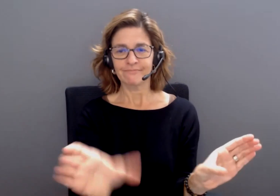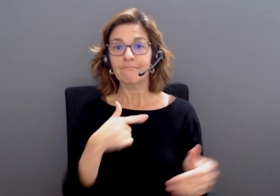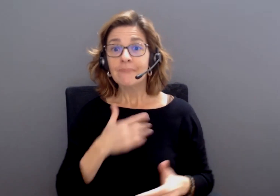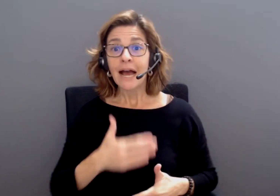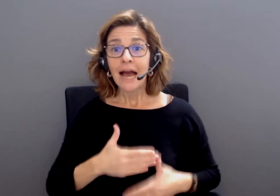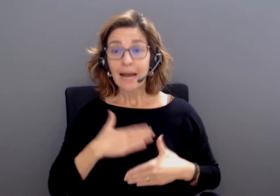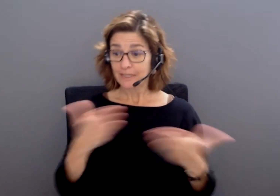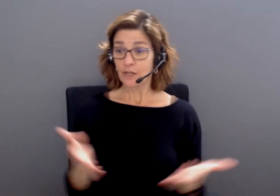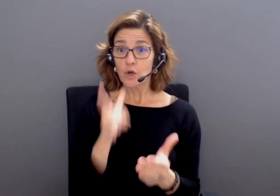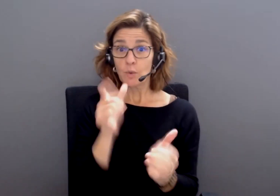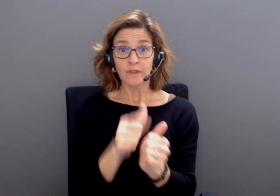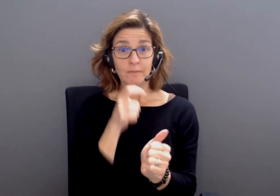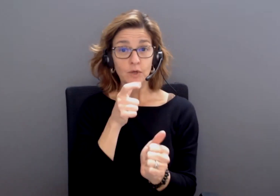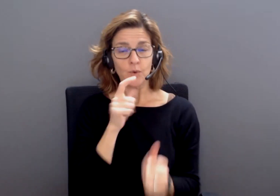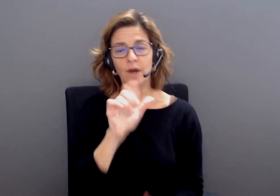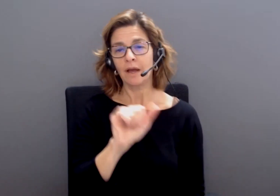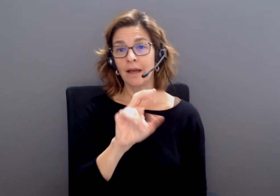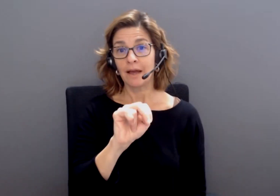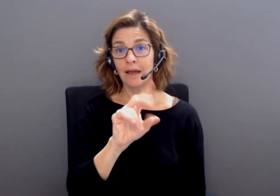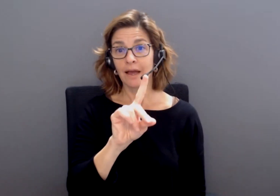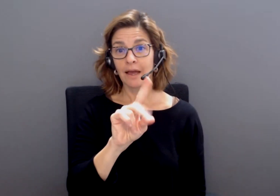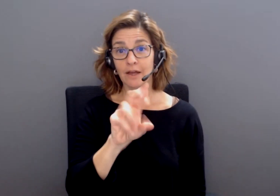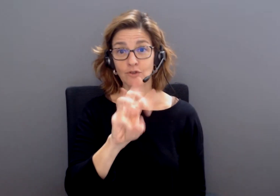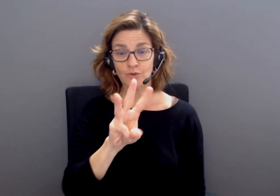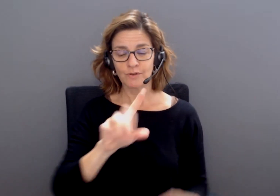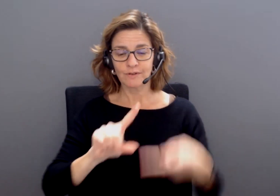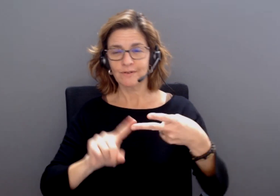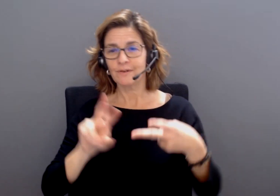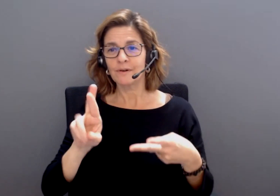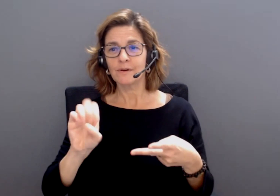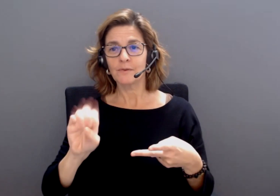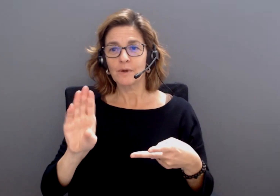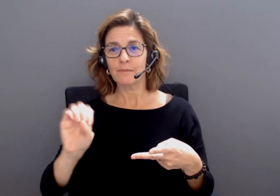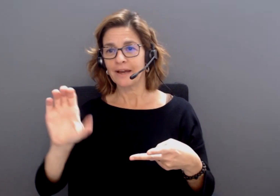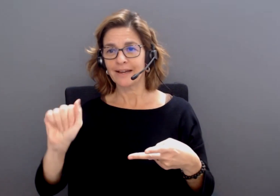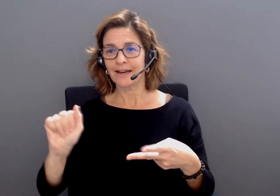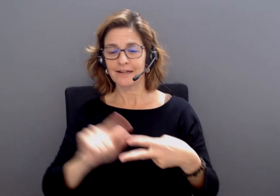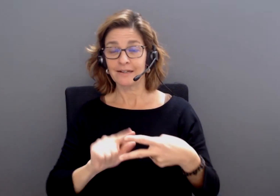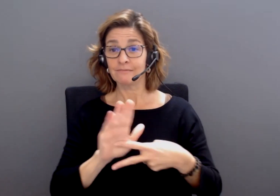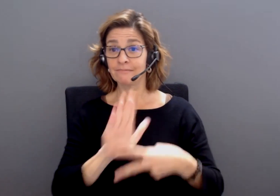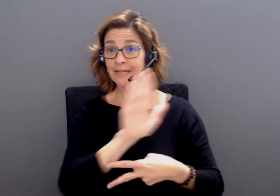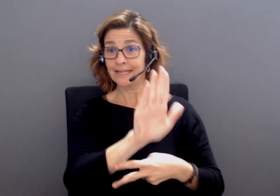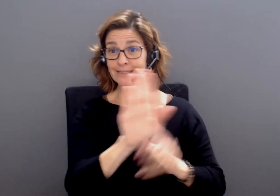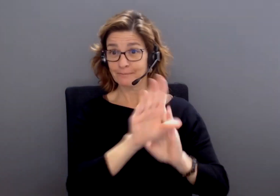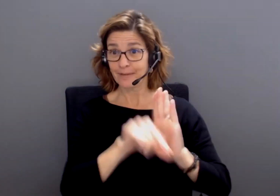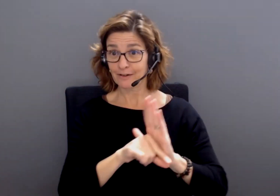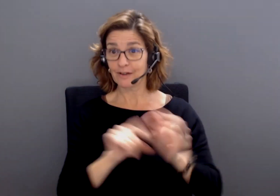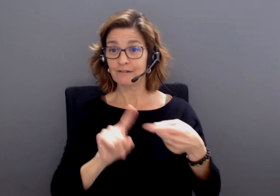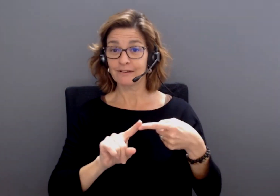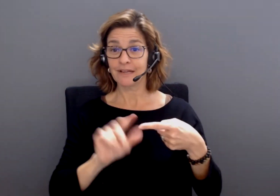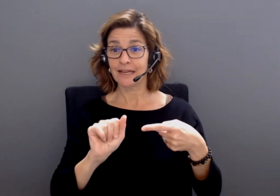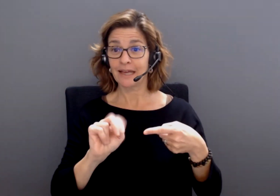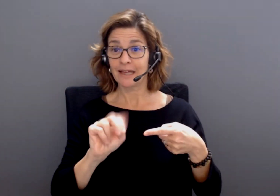and Rebecca with me. Just to highlight a little bit of Andrew's background. Andrew, he's worked